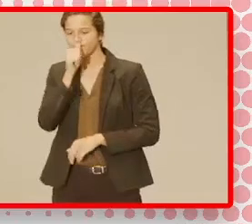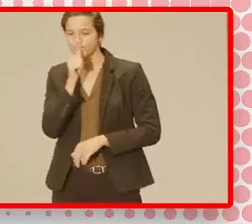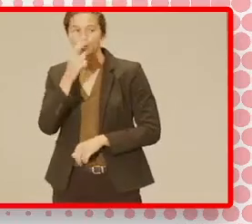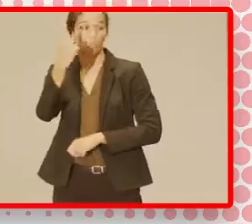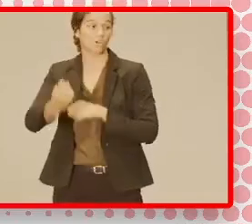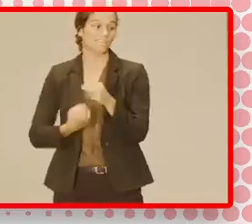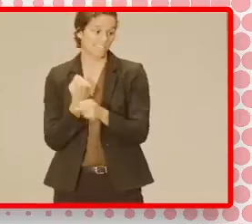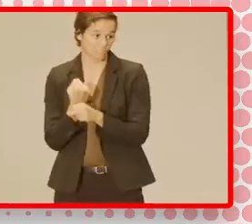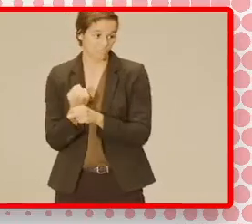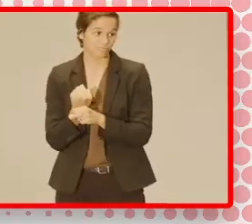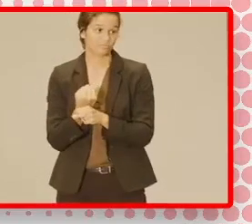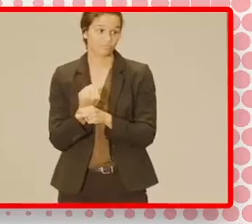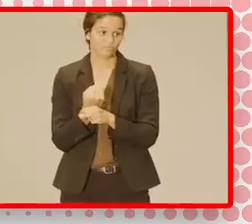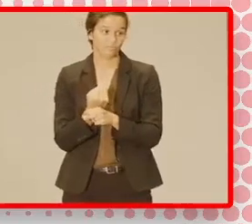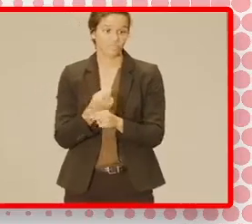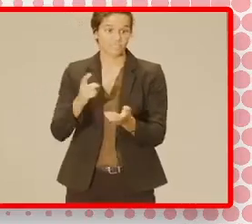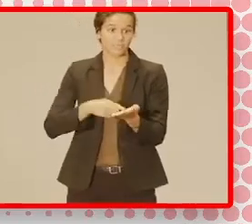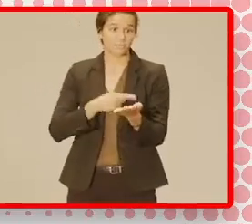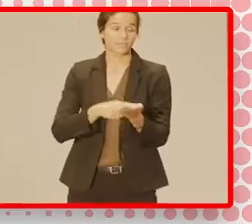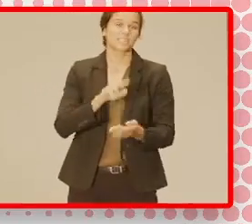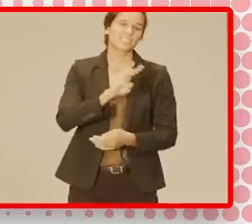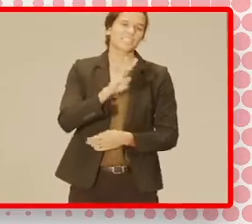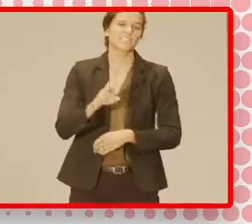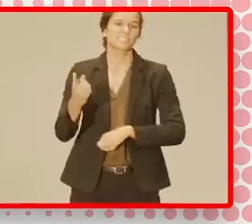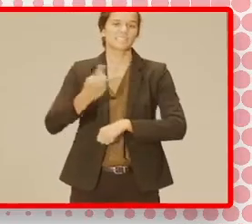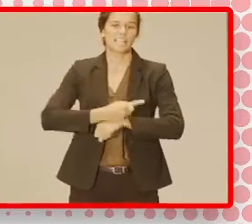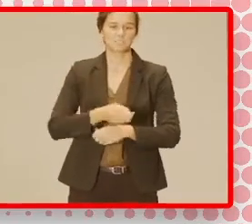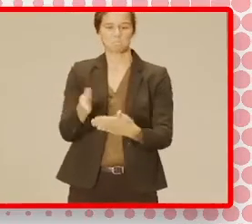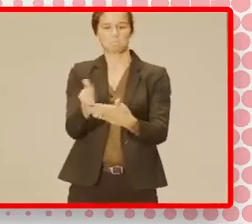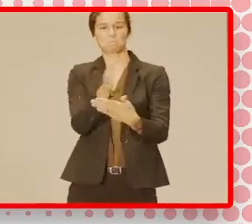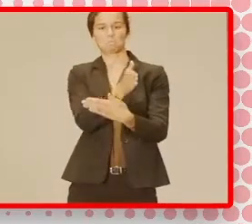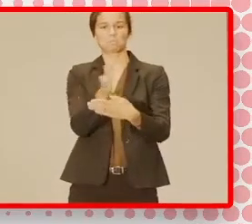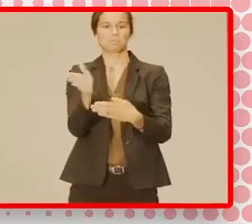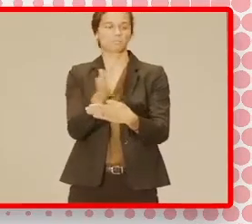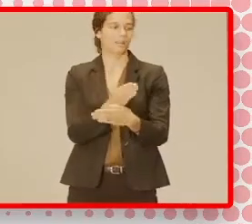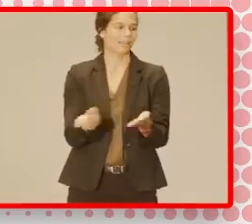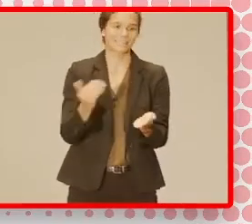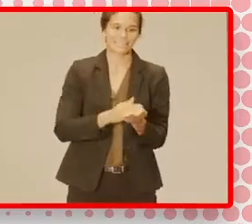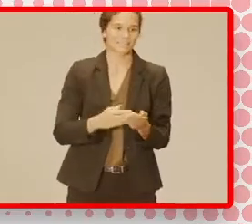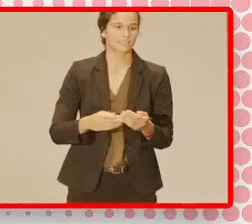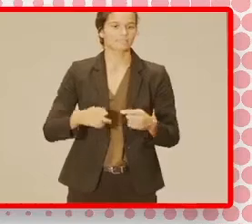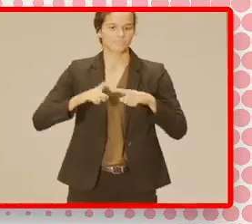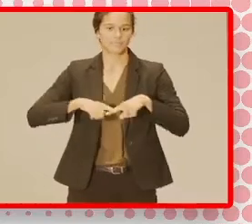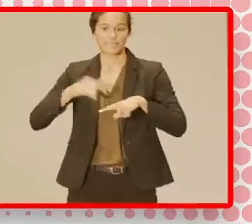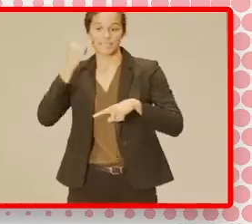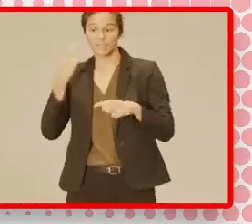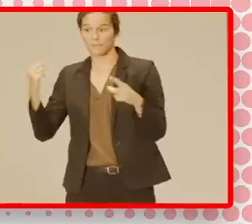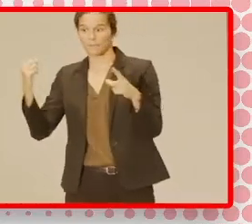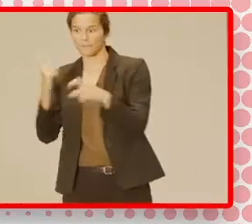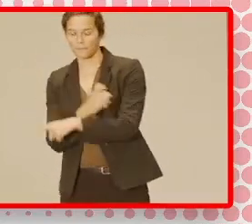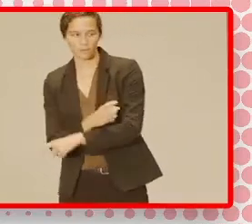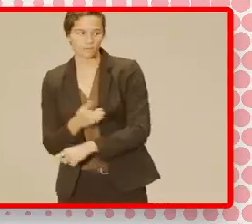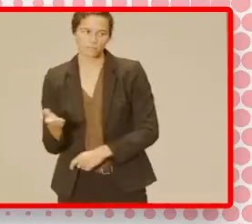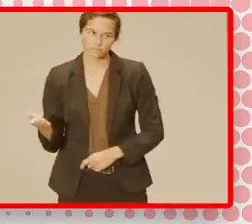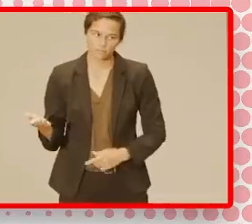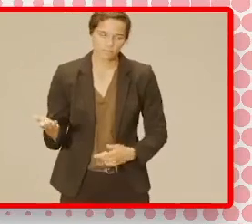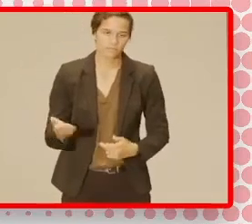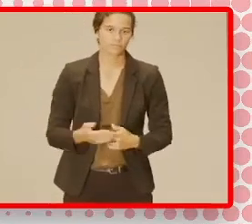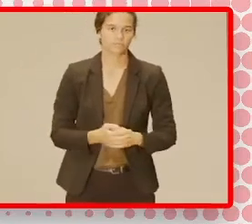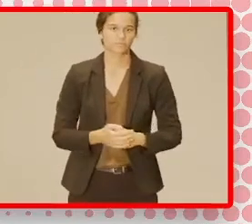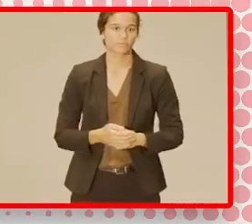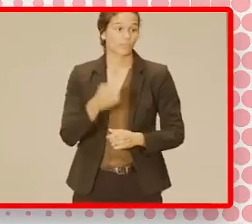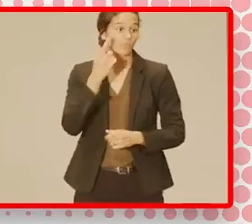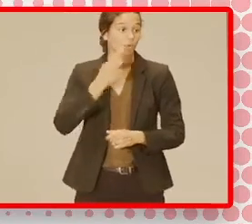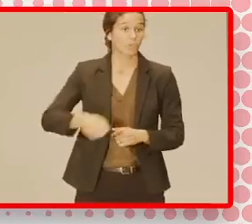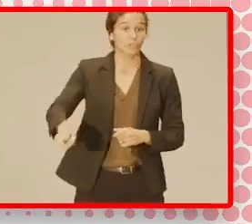about 66 days to form a habit, but it depends on the complexity of the habit. So I would say to you, go into this thing thinking it's going to take a